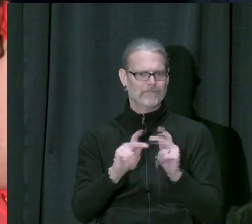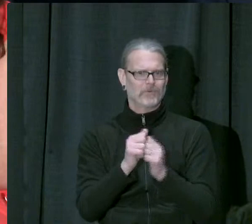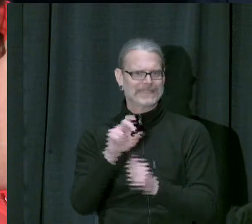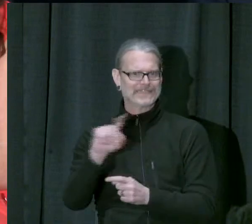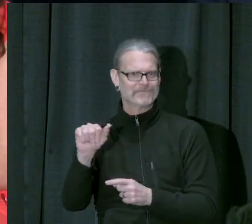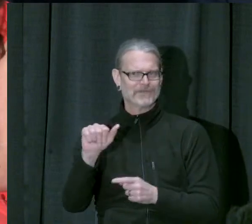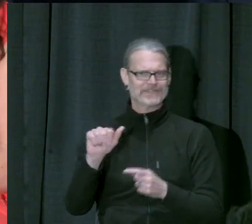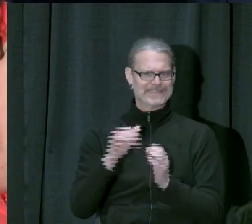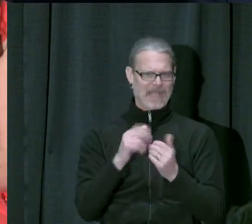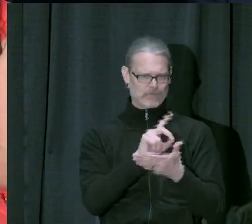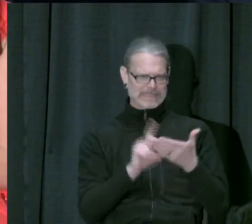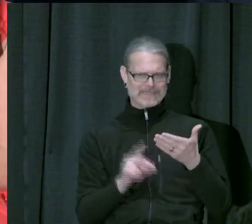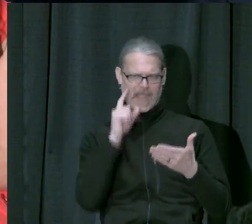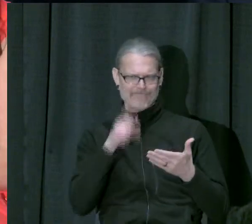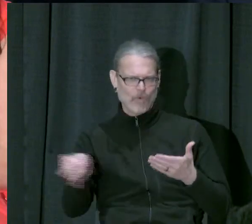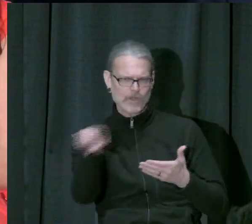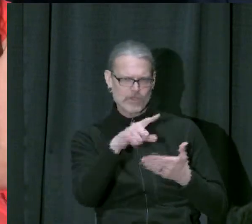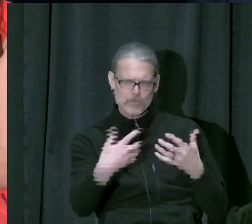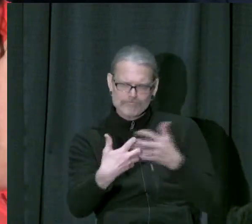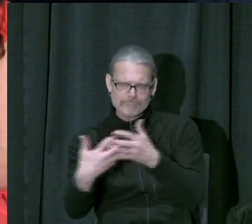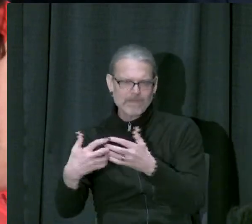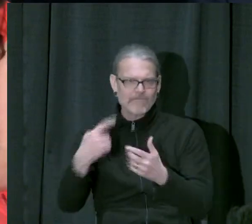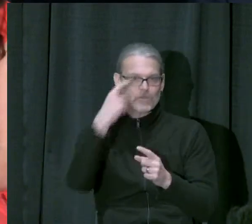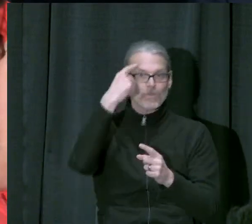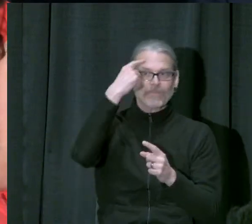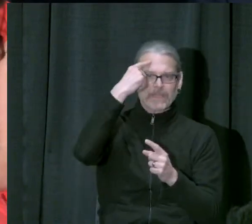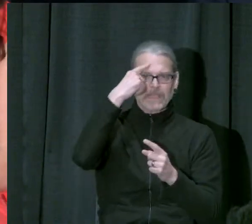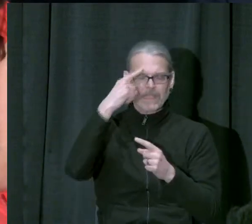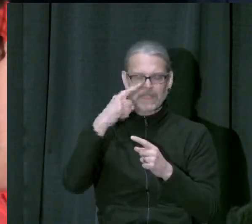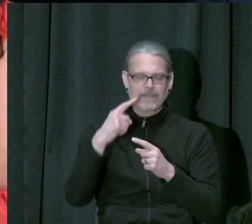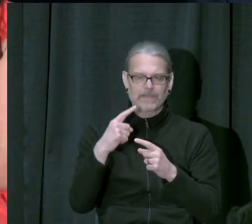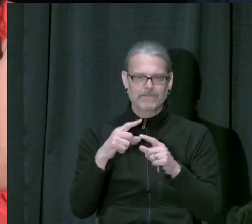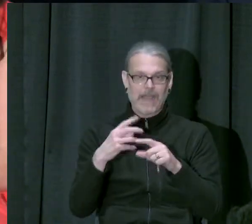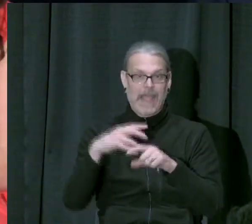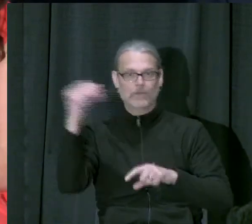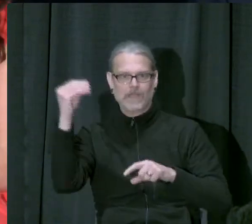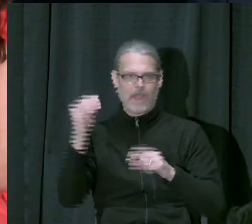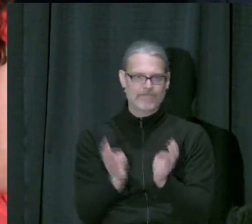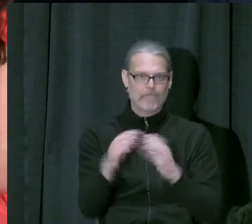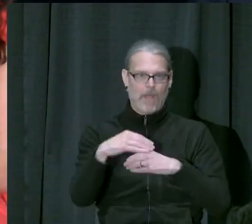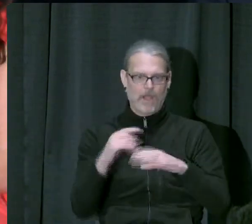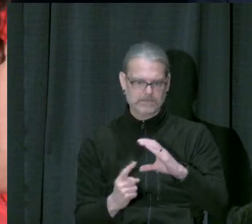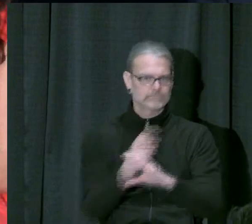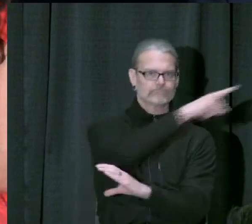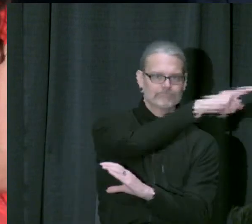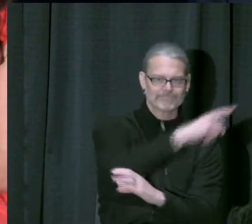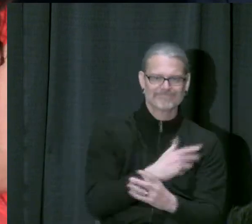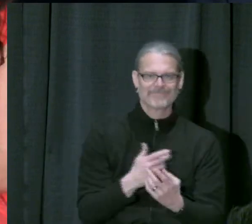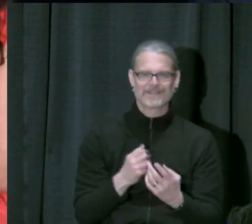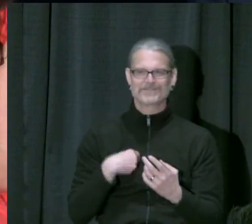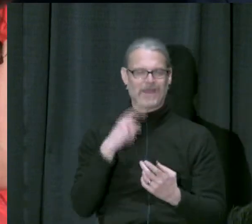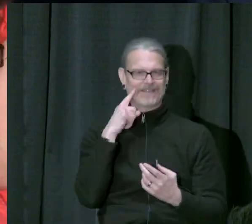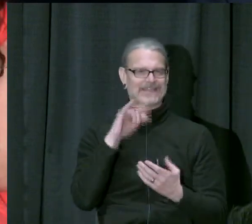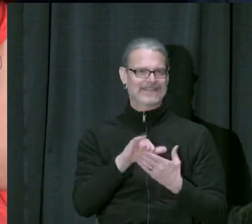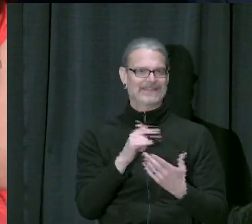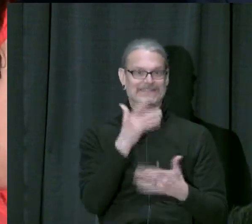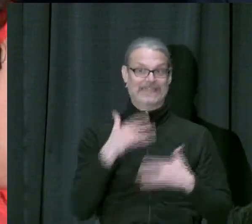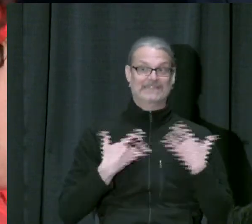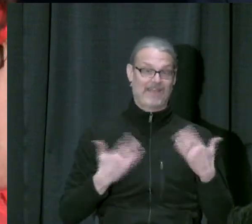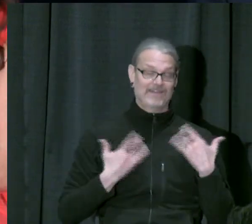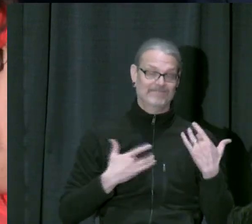think outside the box and innovate to be able to drive change in the space. So I find that personally really